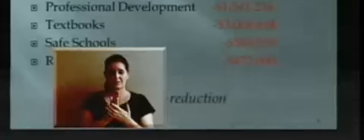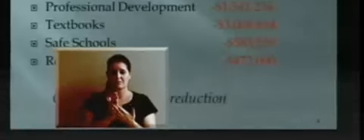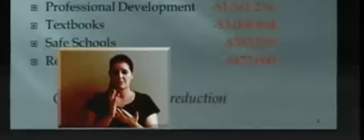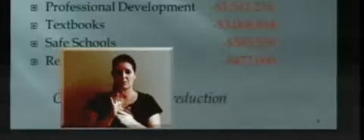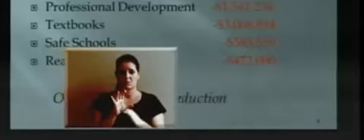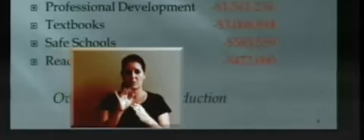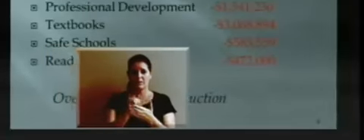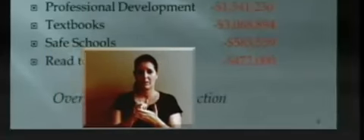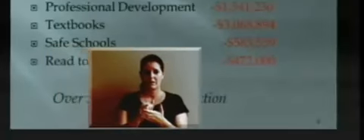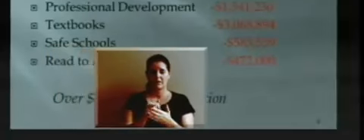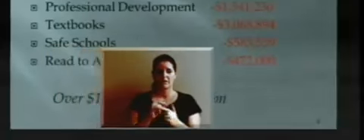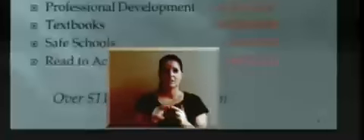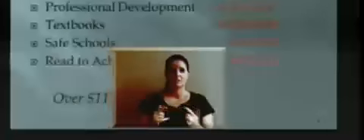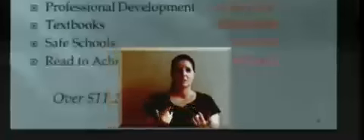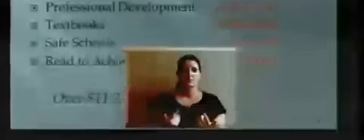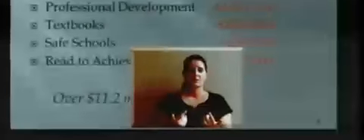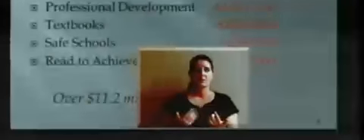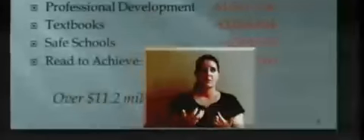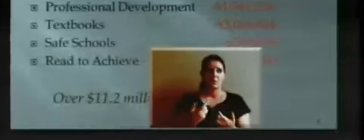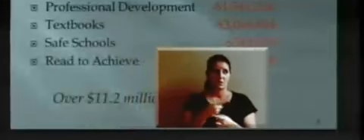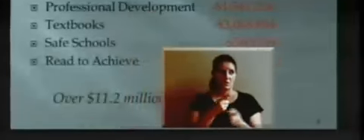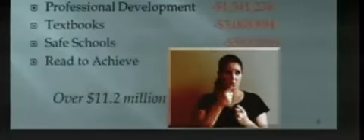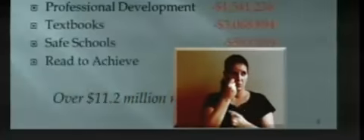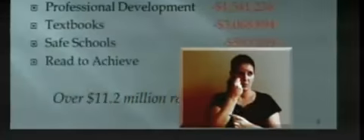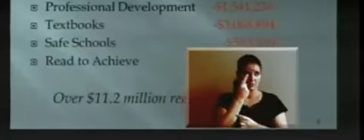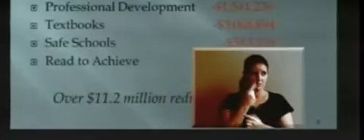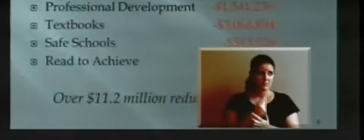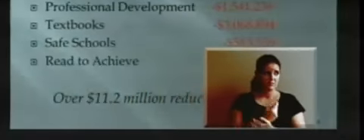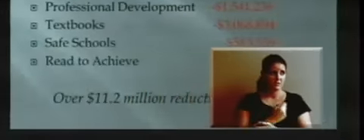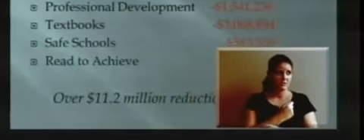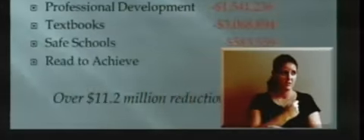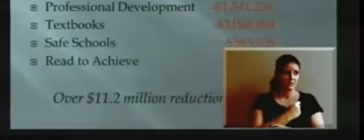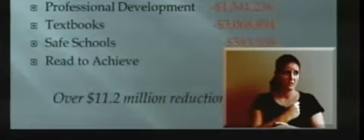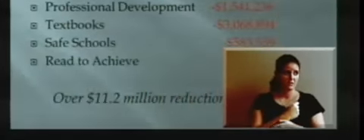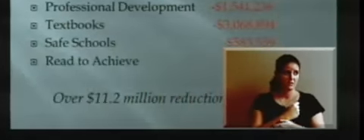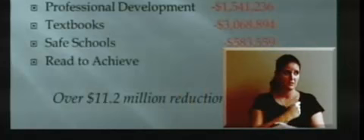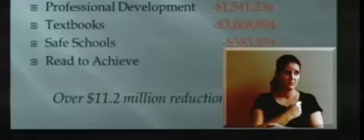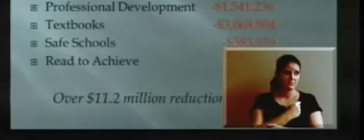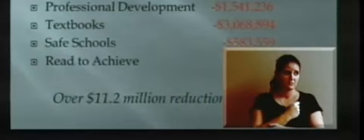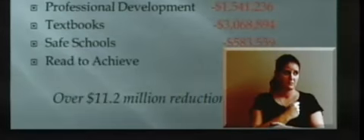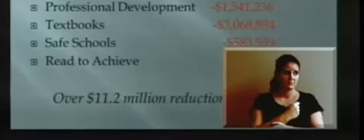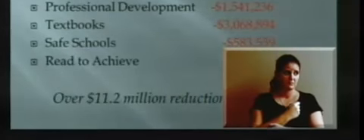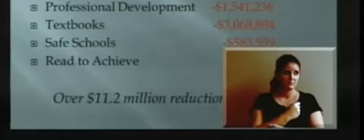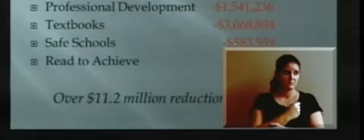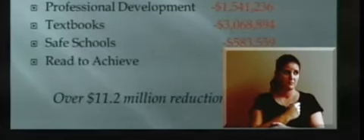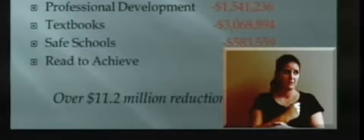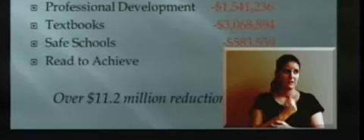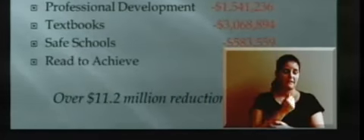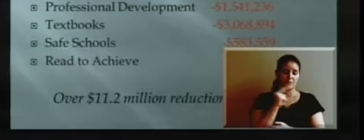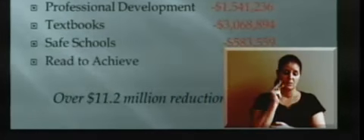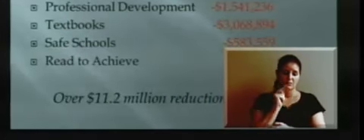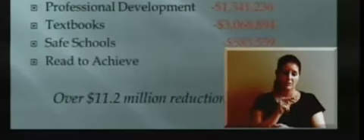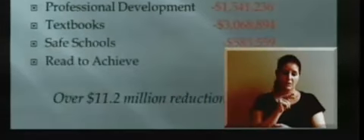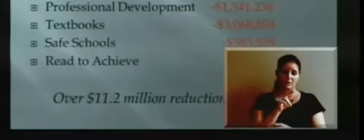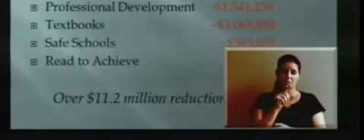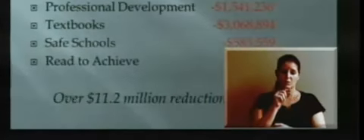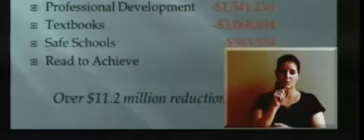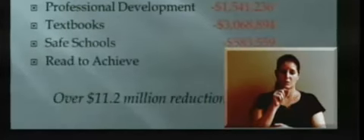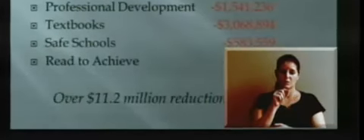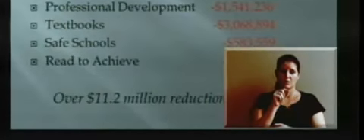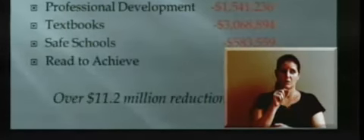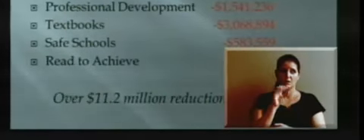one of the points I also wanted to make sure you understood, going back to 2008, if you look at the state